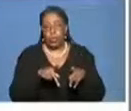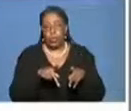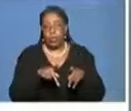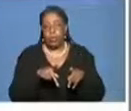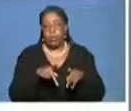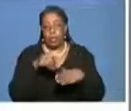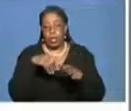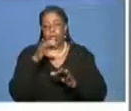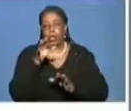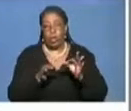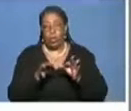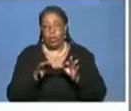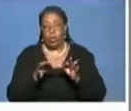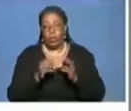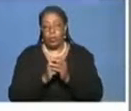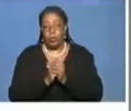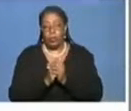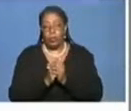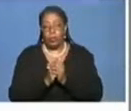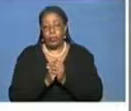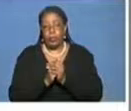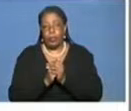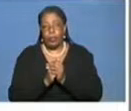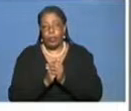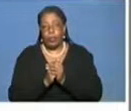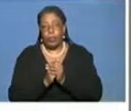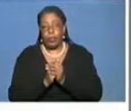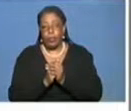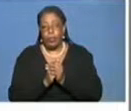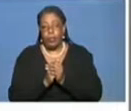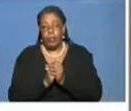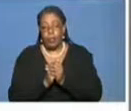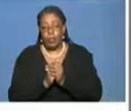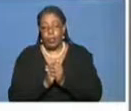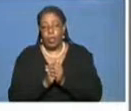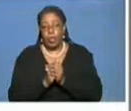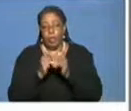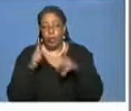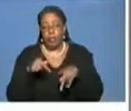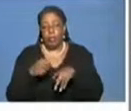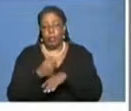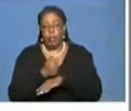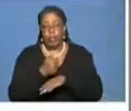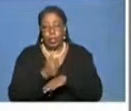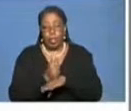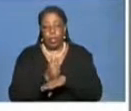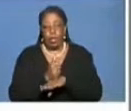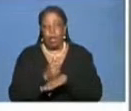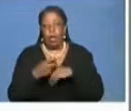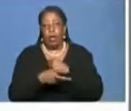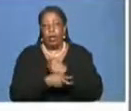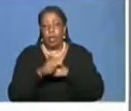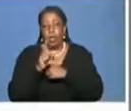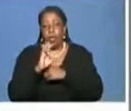Chief Magistrate Joyanne Ferguson Pratt was Eva Dinamay Sands, accused of stealing nearly